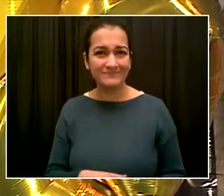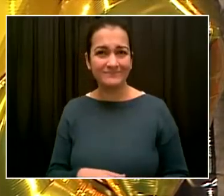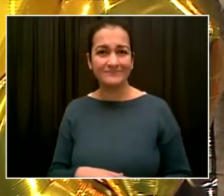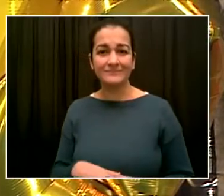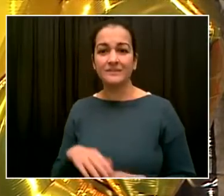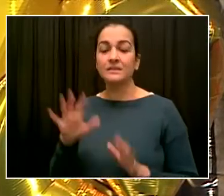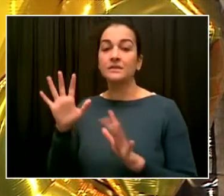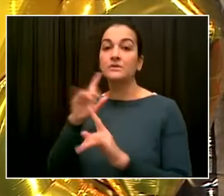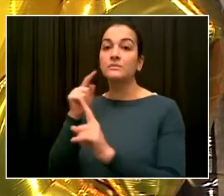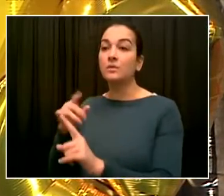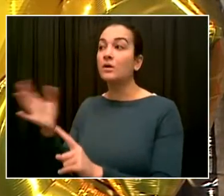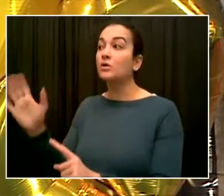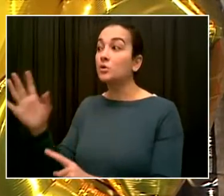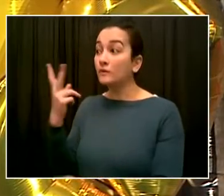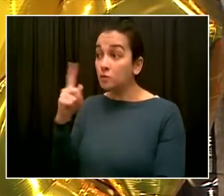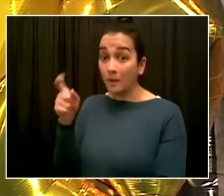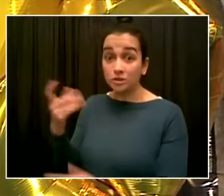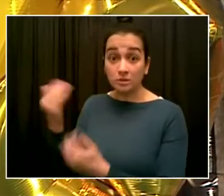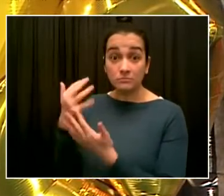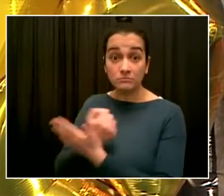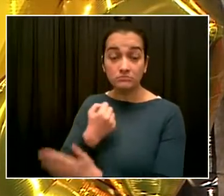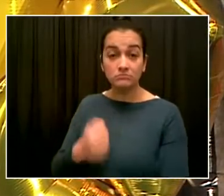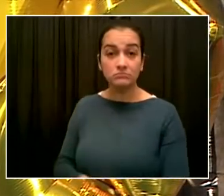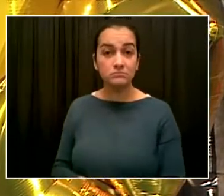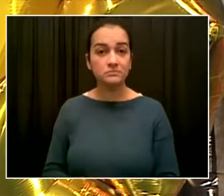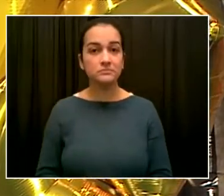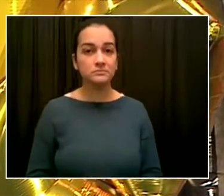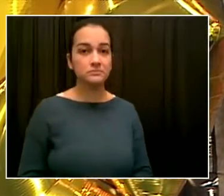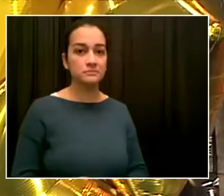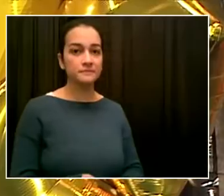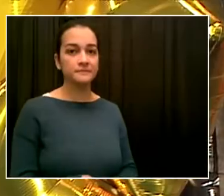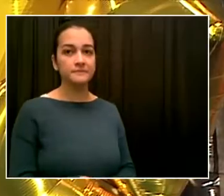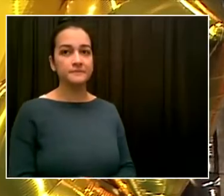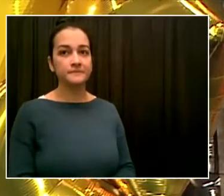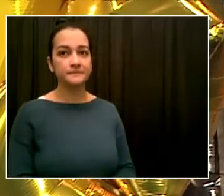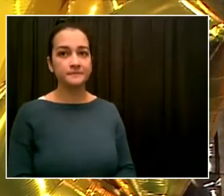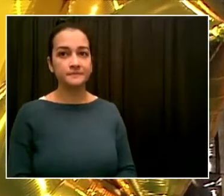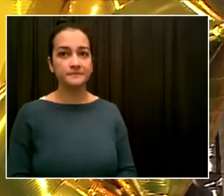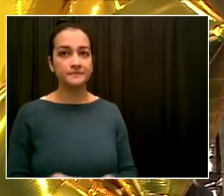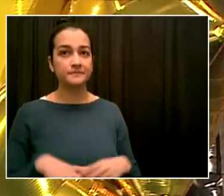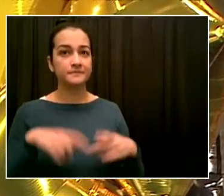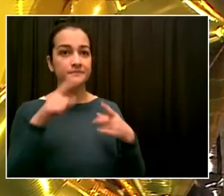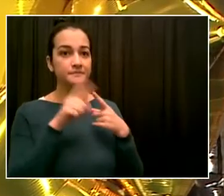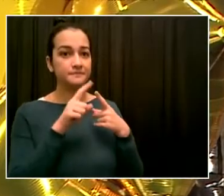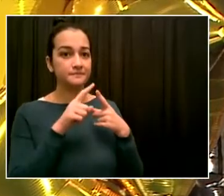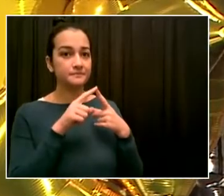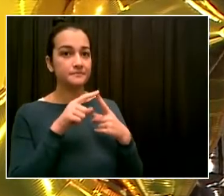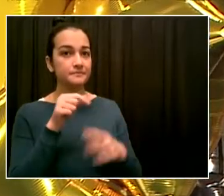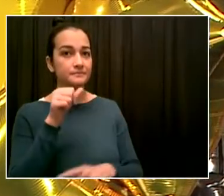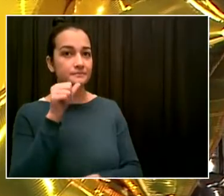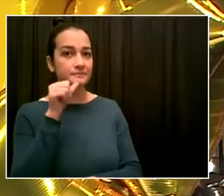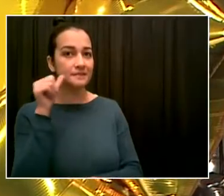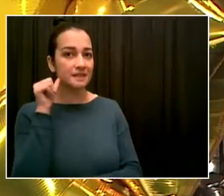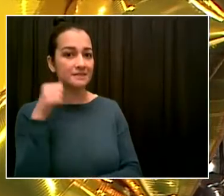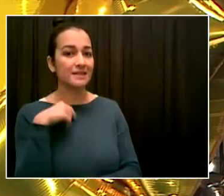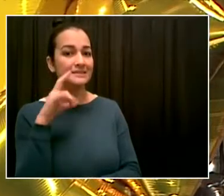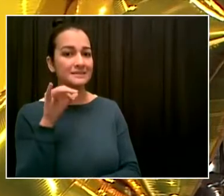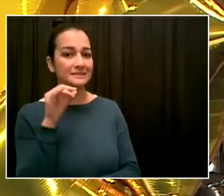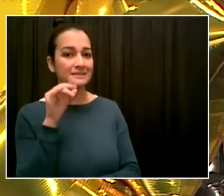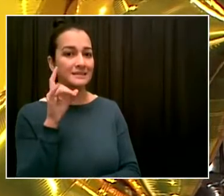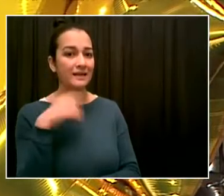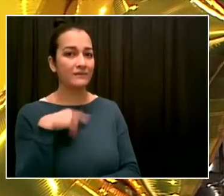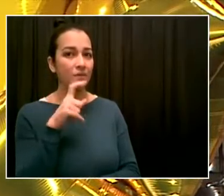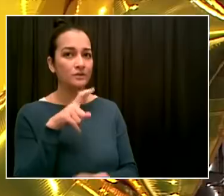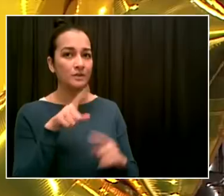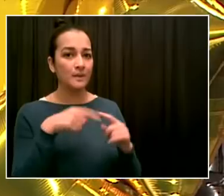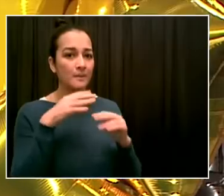questions yesterday about the blood center, some of which are moot now. So I had to kind of reshape them. So you know